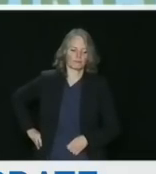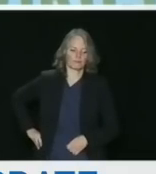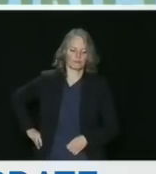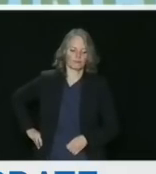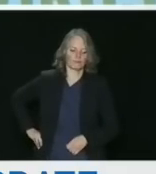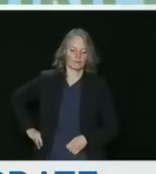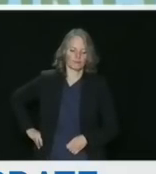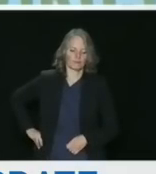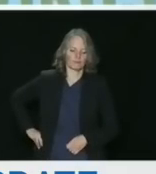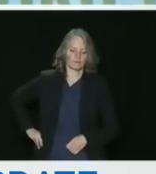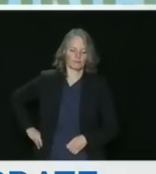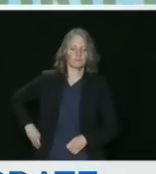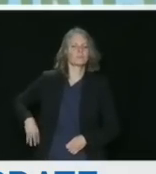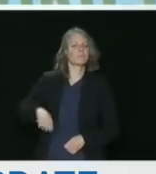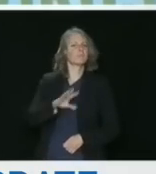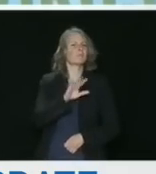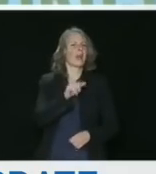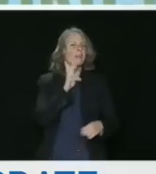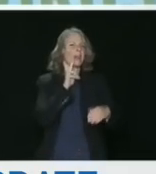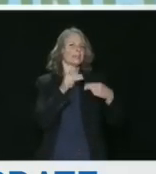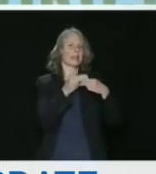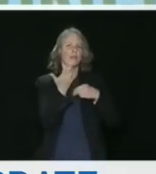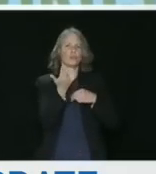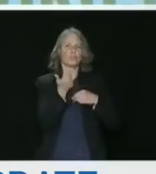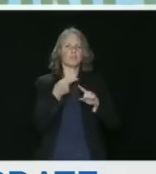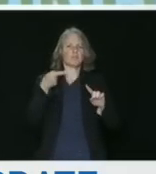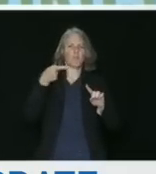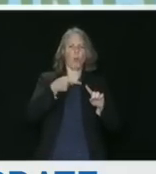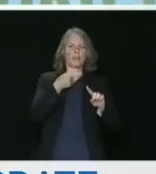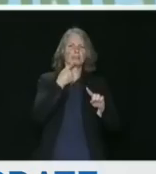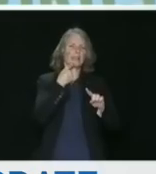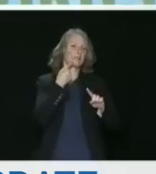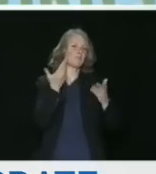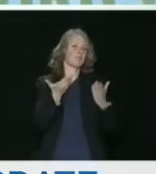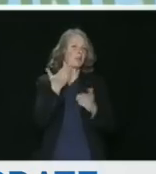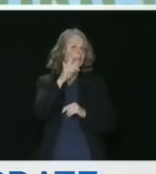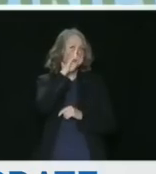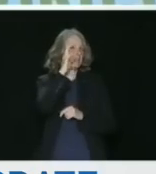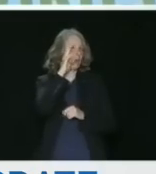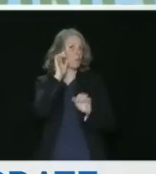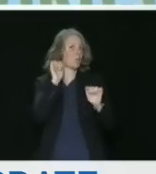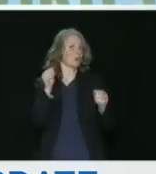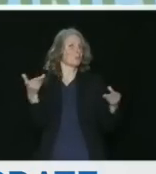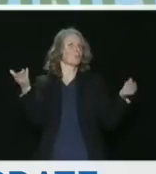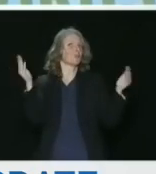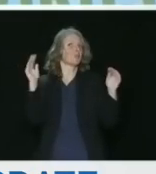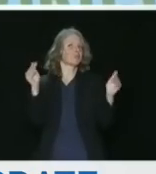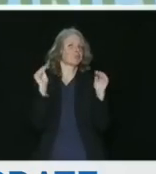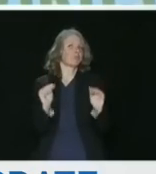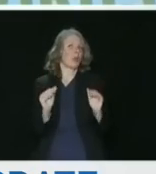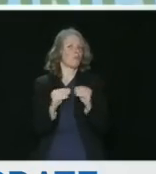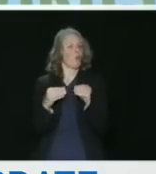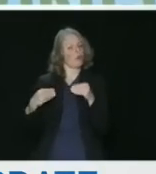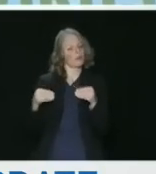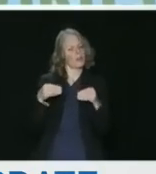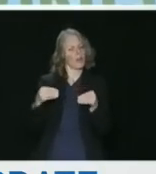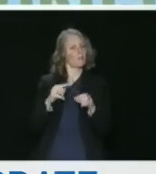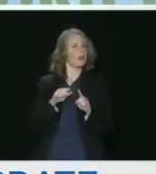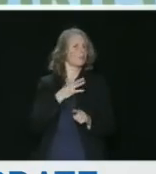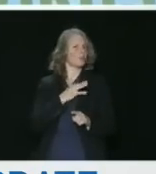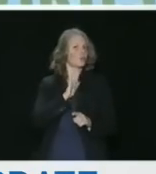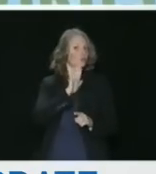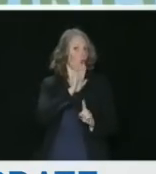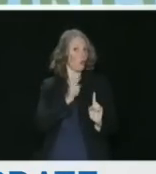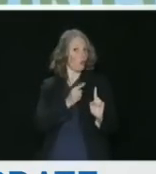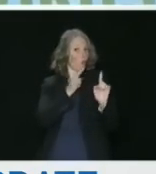some restrictions this summer. But I'm wondering whether this target of 75% of adults